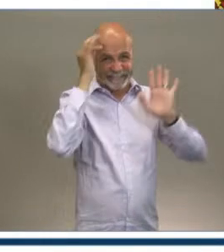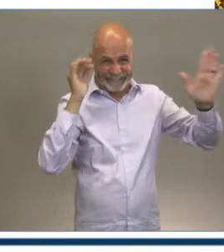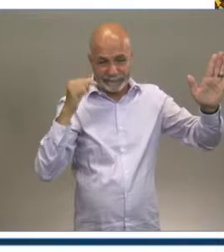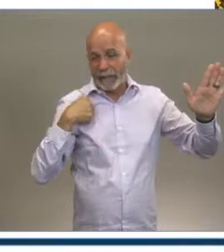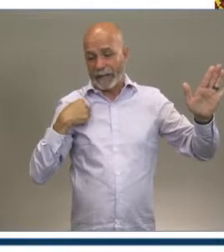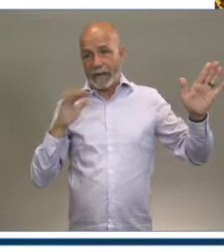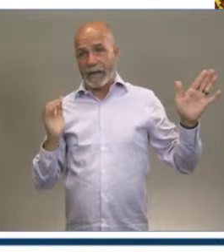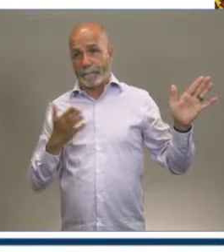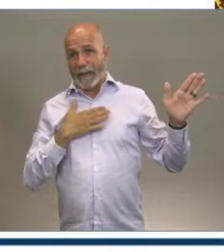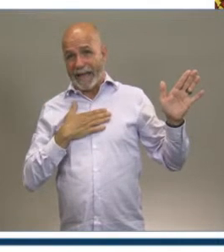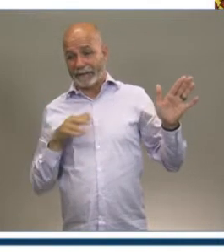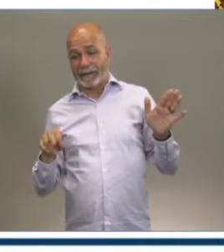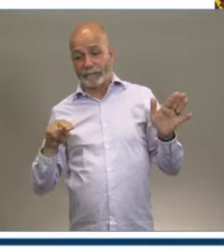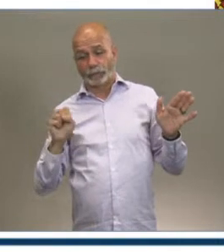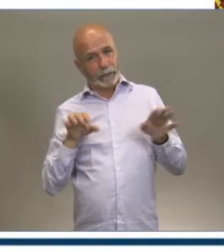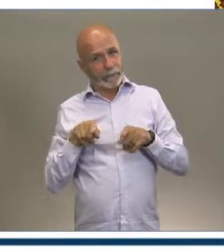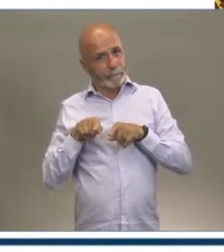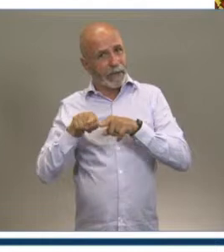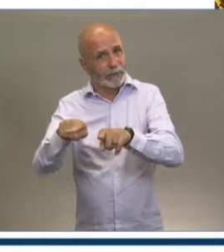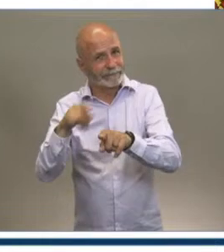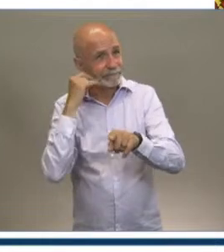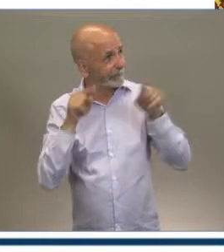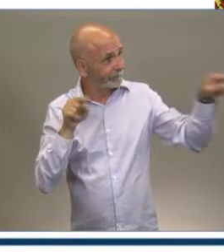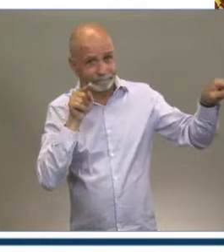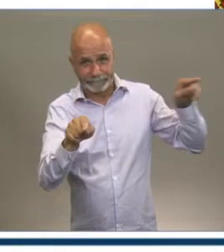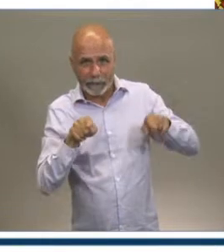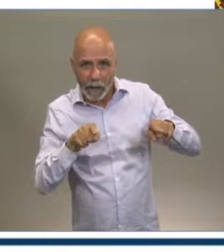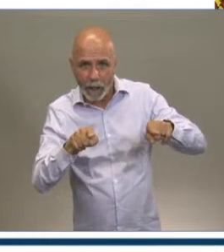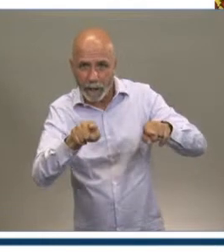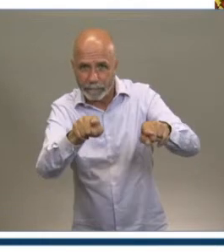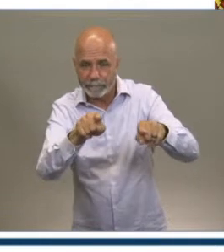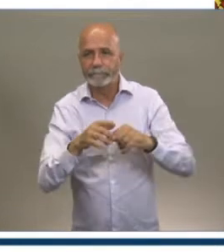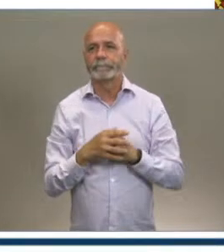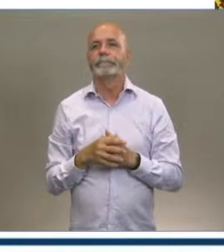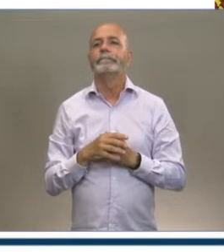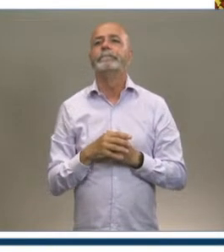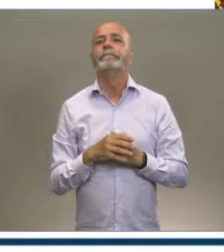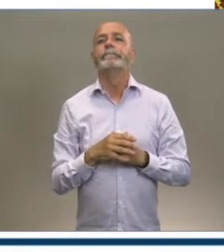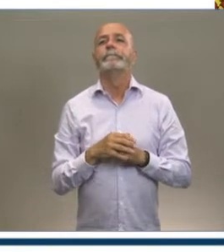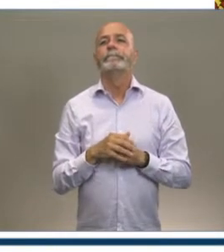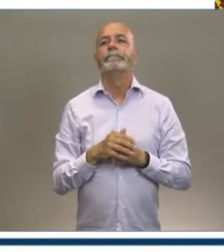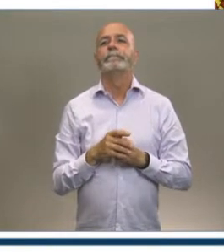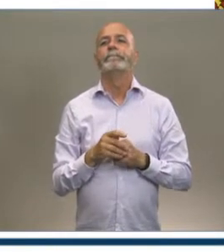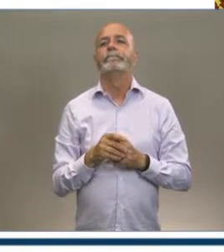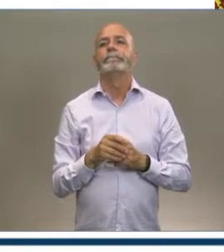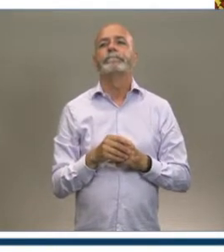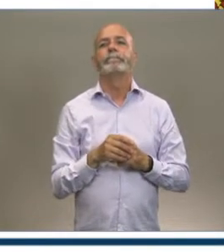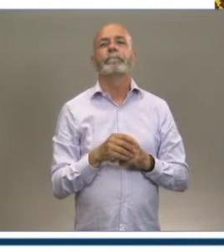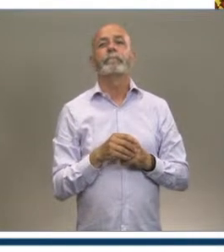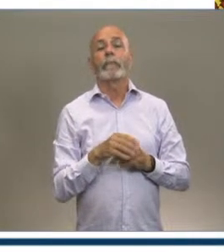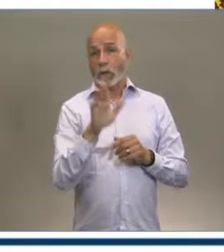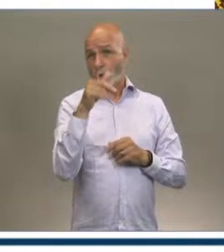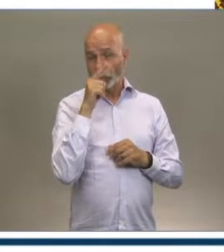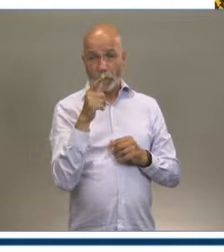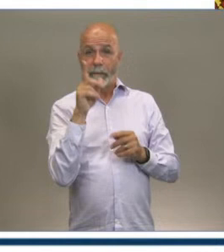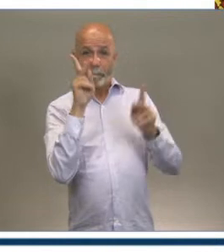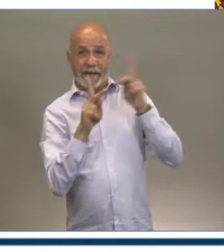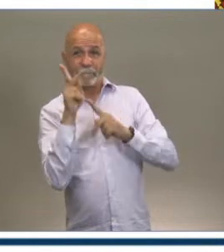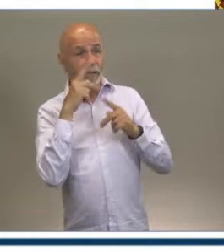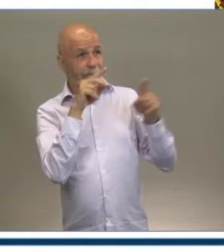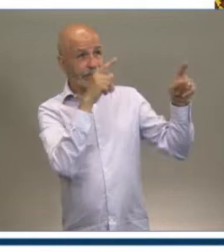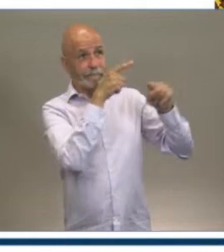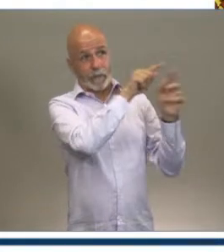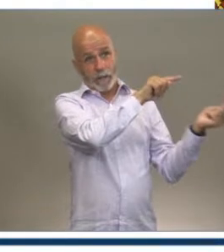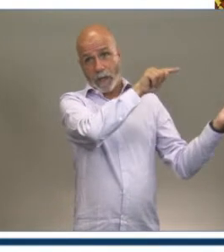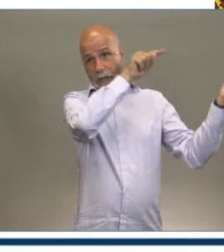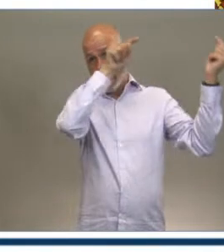And just in terms of proof of vaccination for those coming into Nova Scotia, there had been talk about creating some